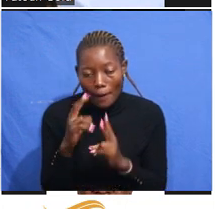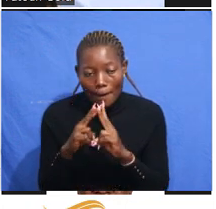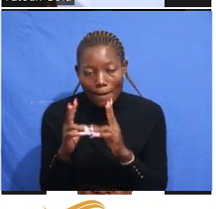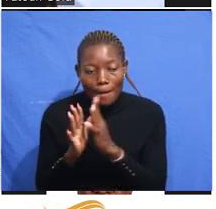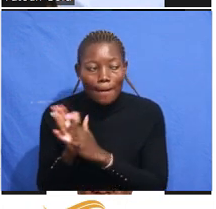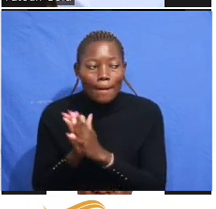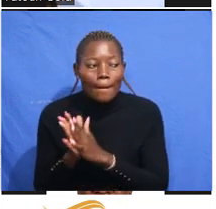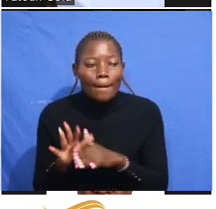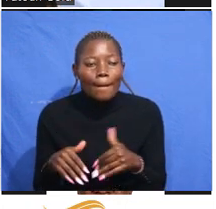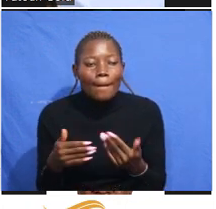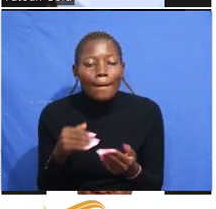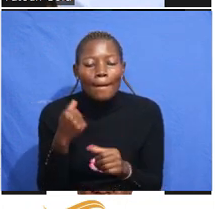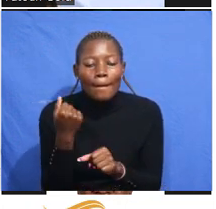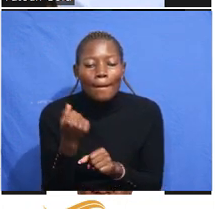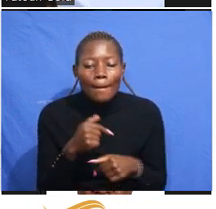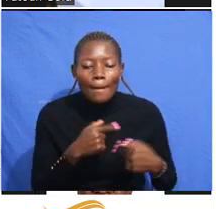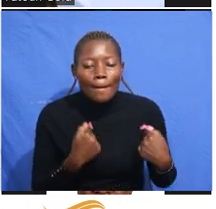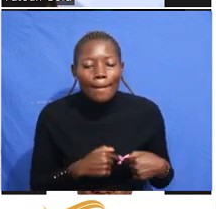the heart operates. It's a double pump.